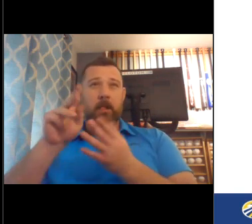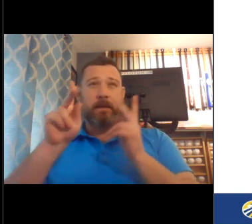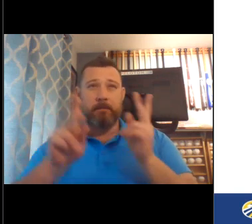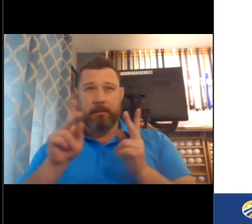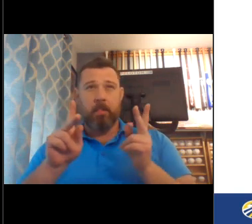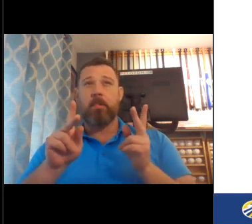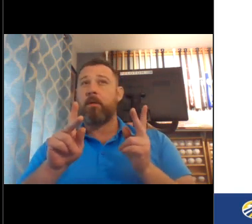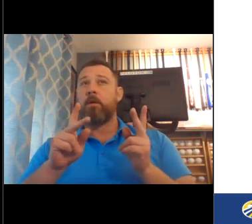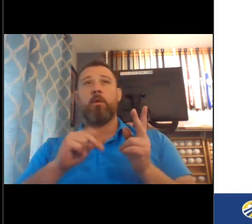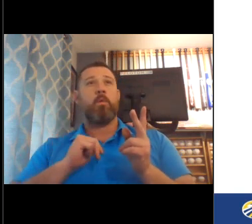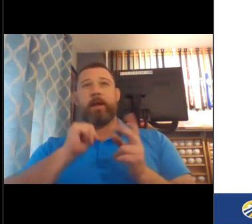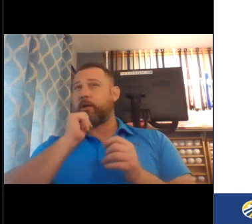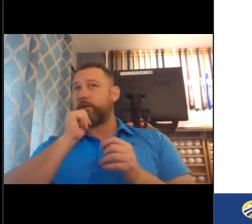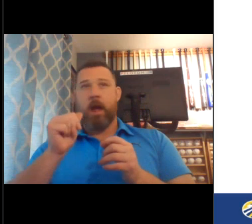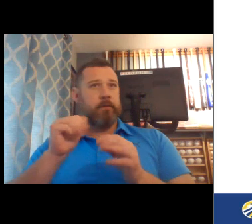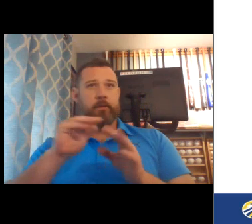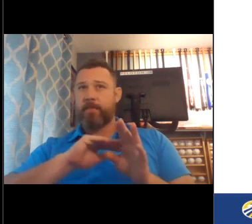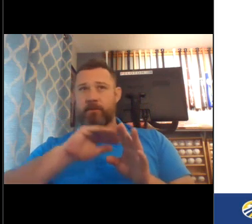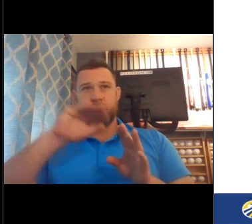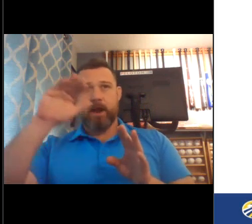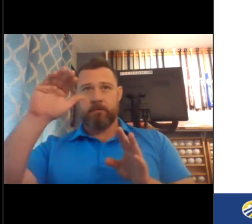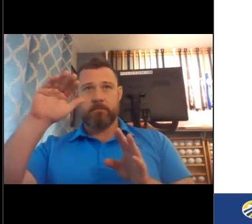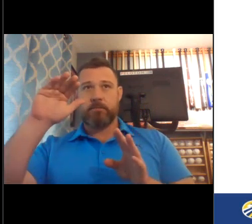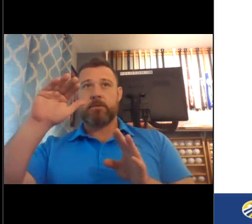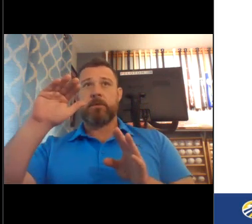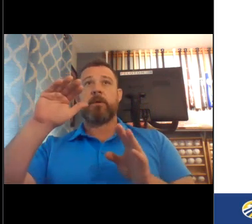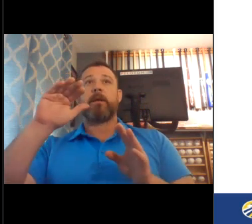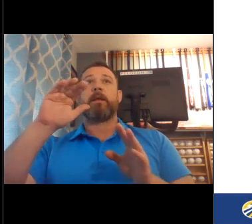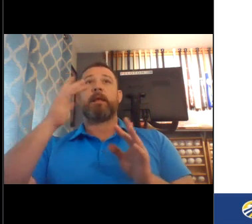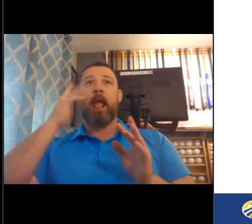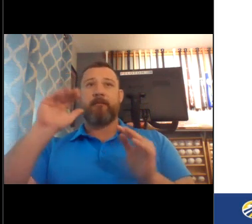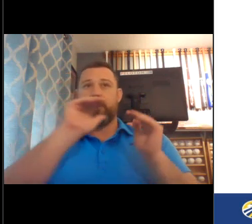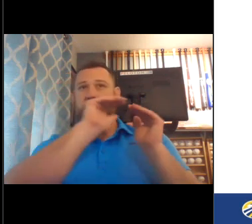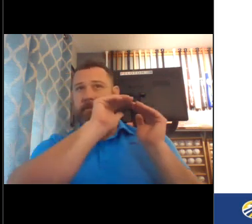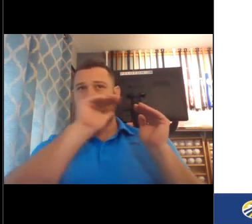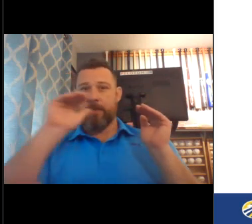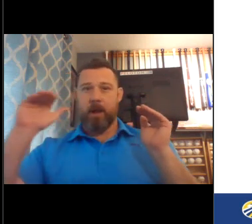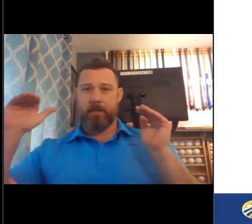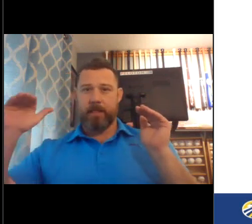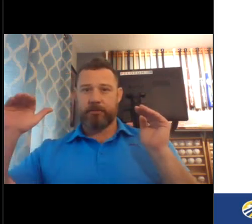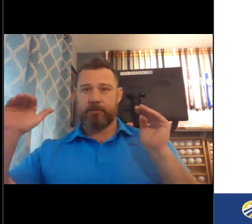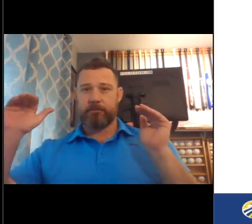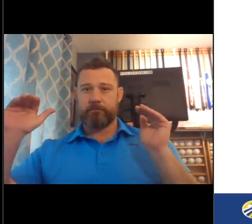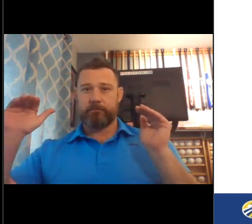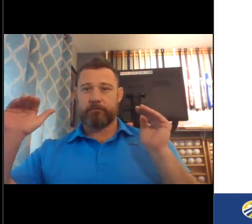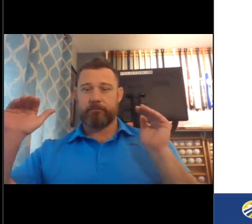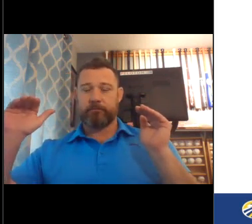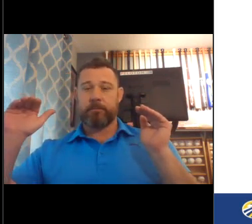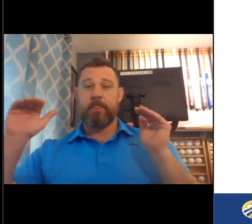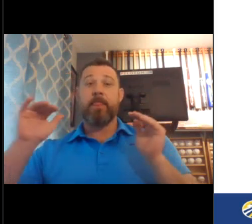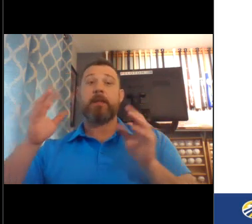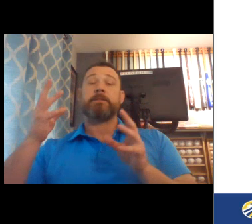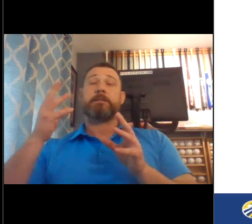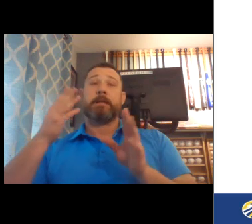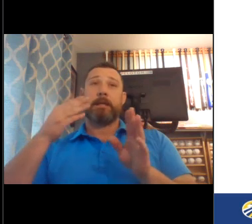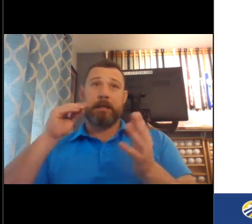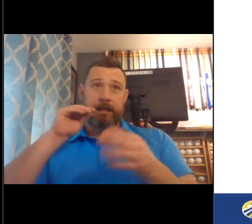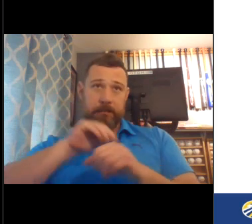no longer on that trend. California is a flat population state today, and that's impacting transit ridership. As I